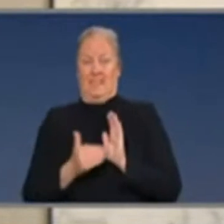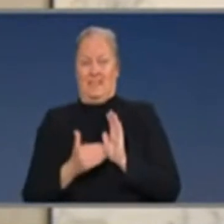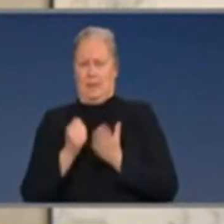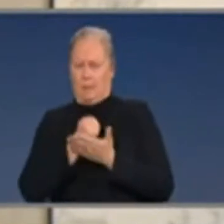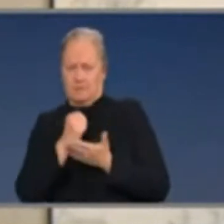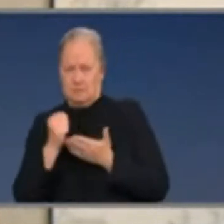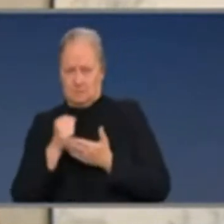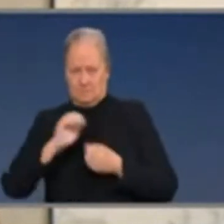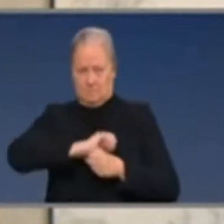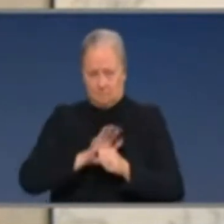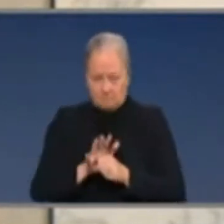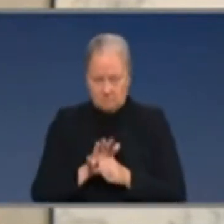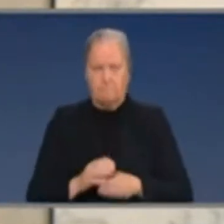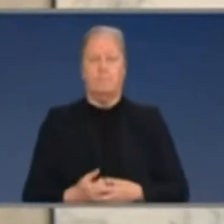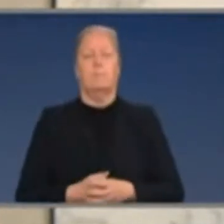have tested positive.